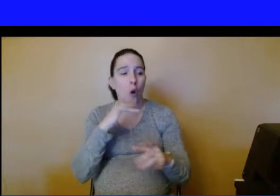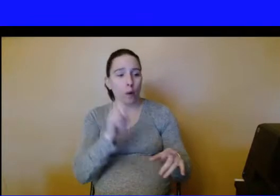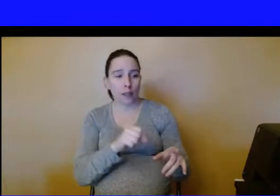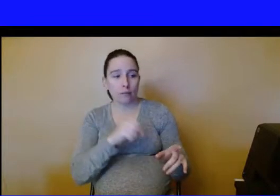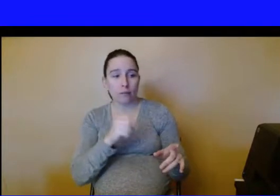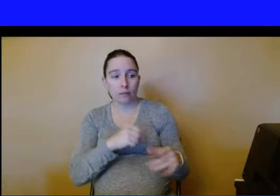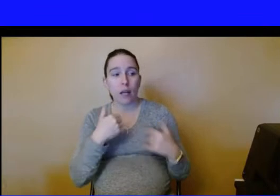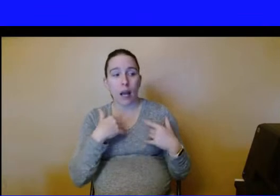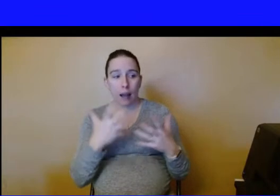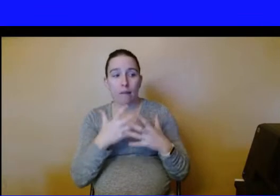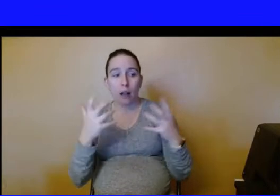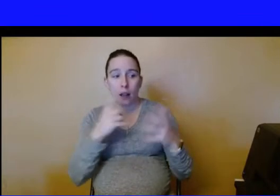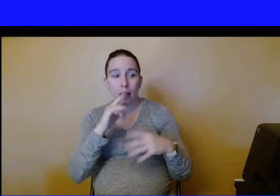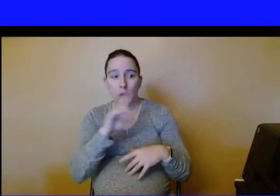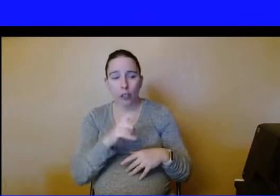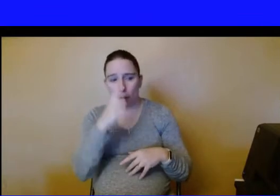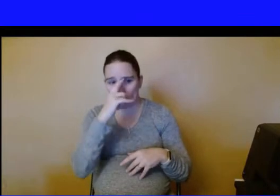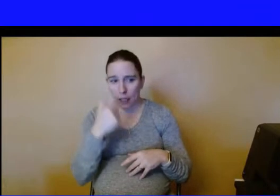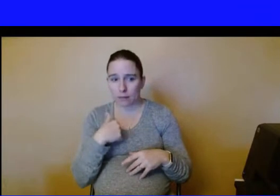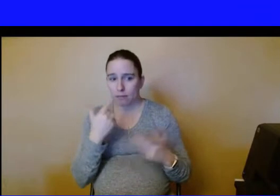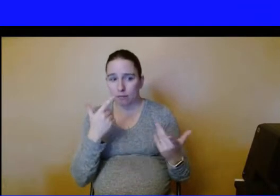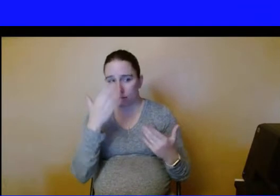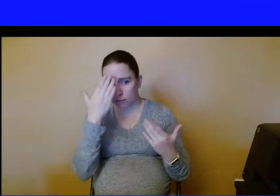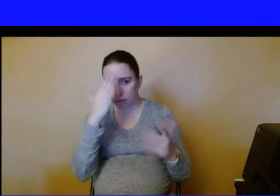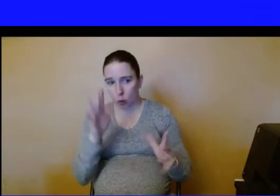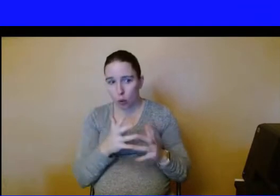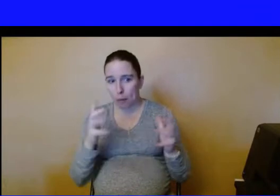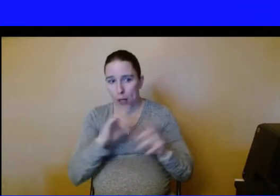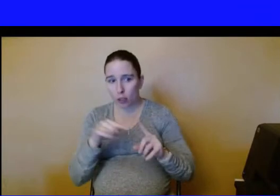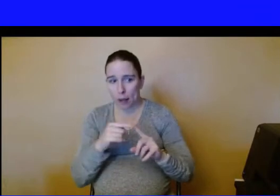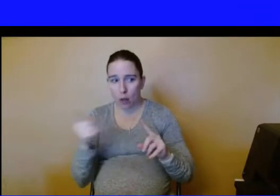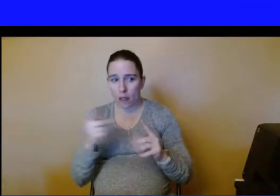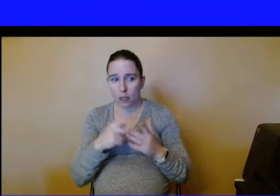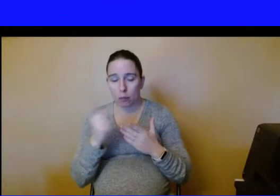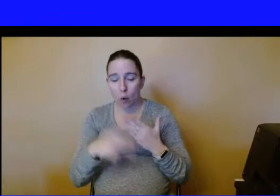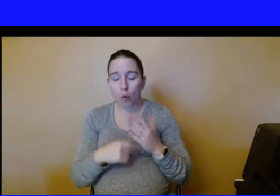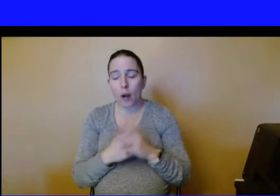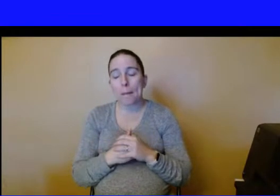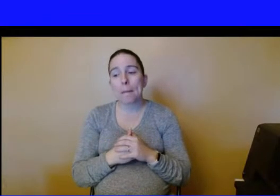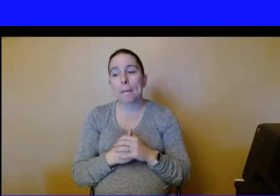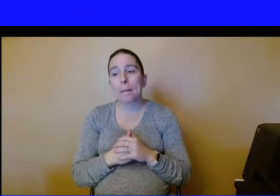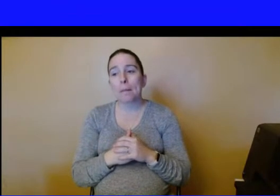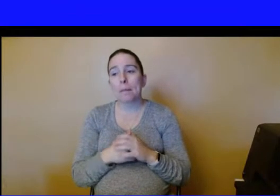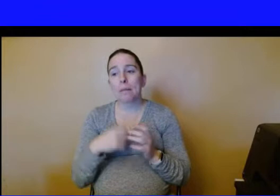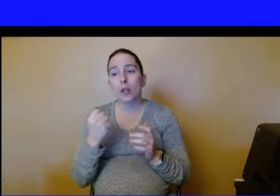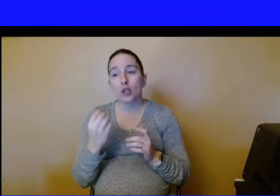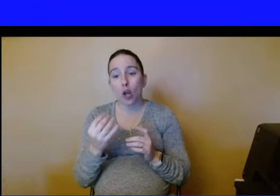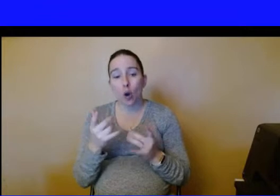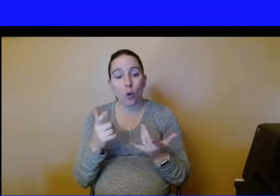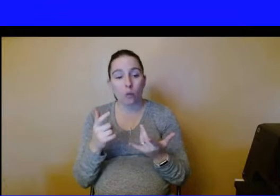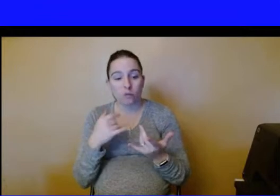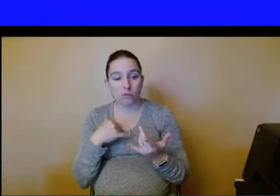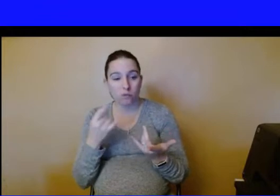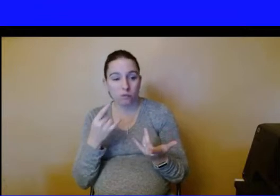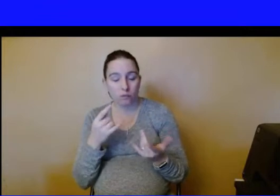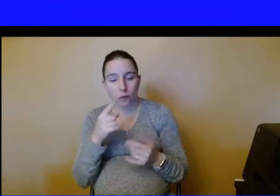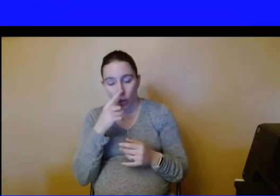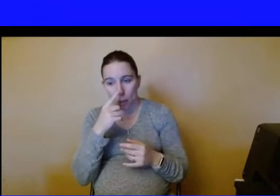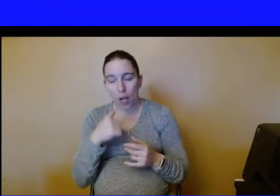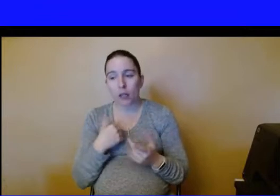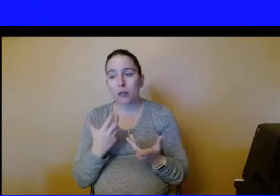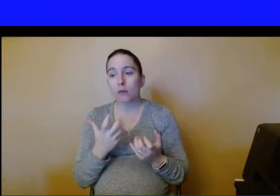entities? At this point in time, we're proposing that Health and Hospitals will become the payer